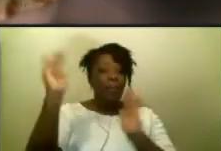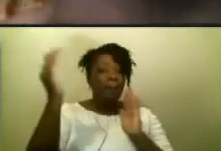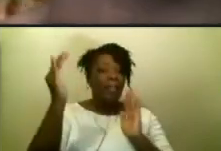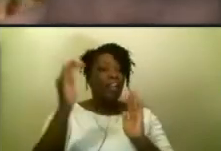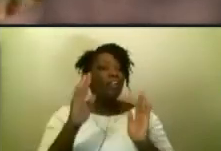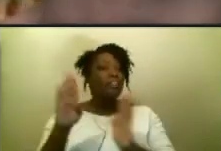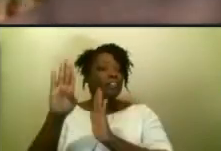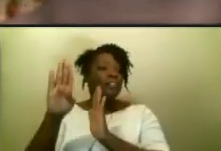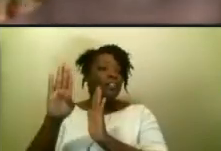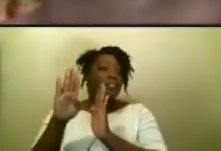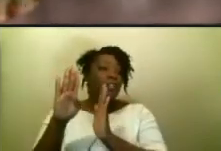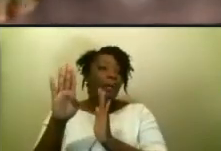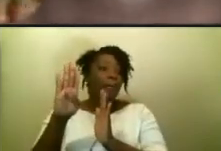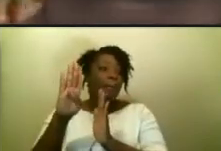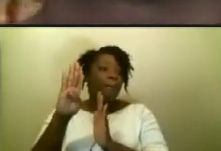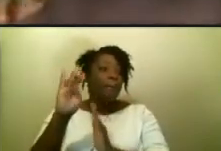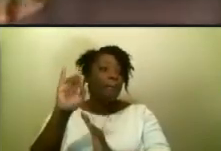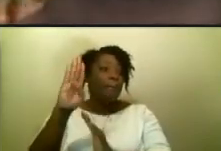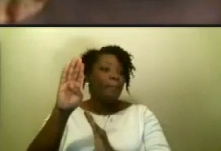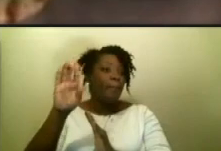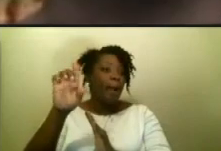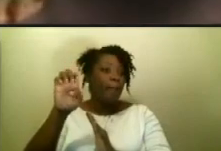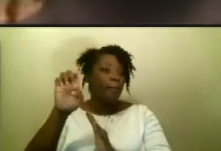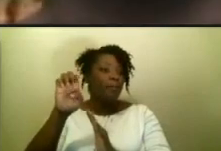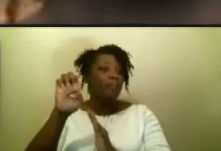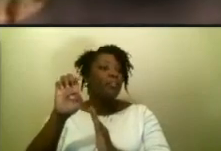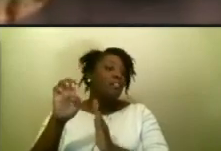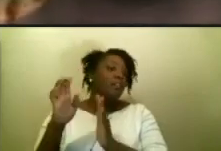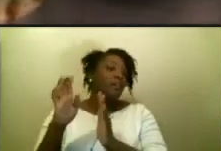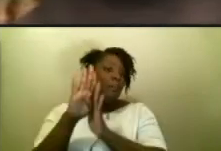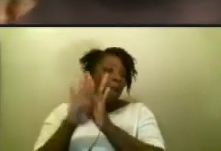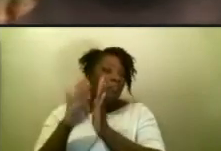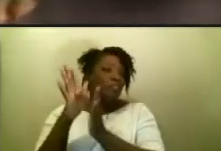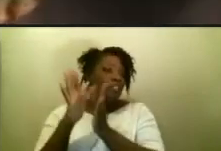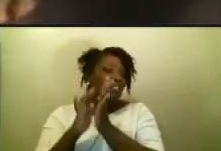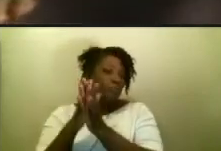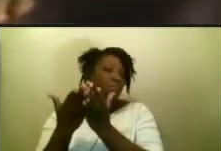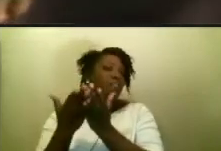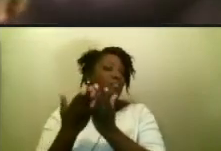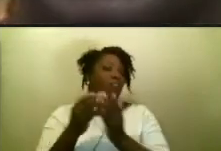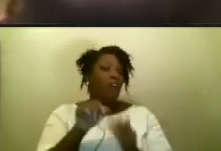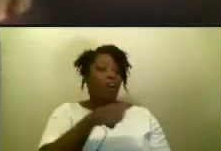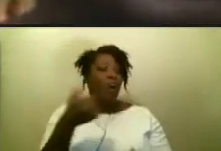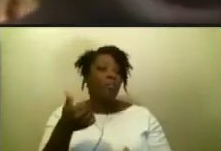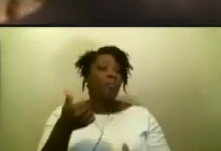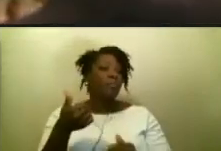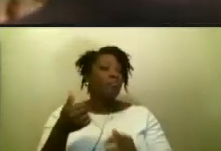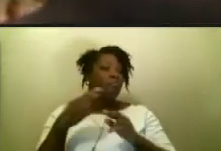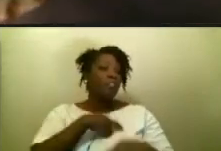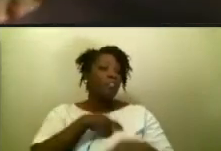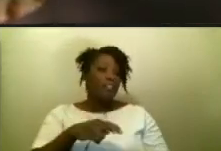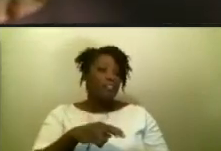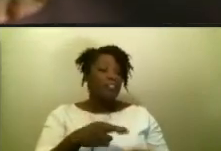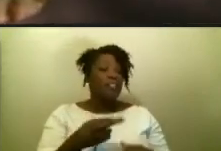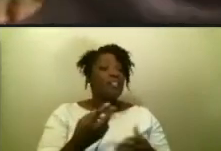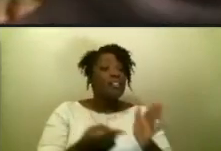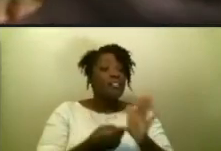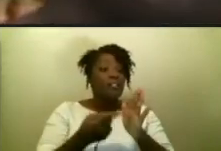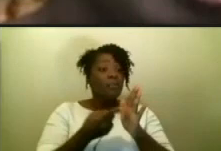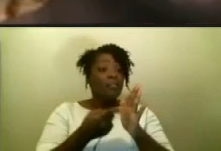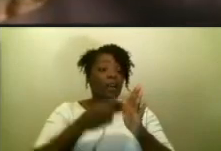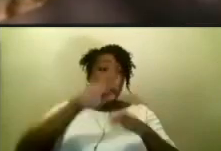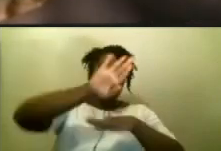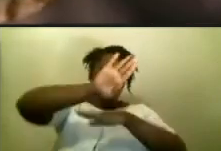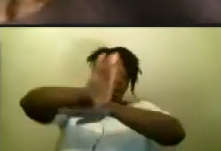salawat prayers on the Prophet Sallallahu Alaihi Wasallam. And we stay up all night sometimes to pray